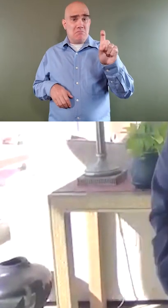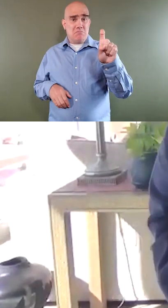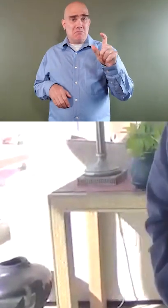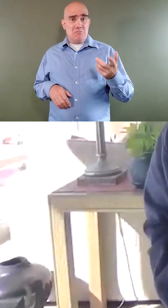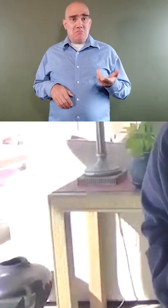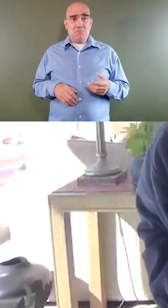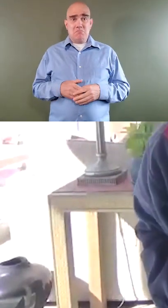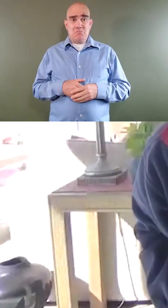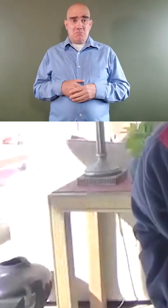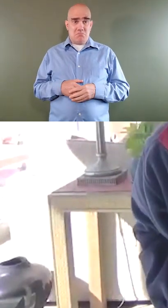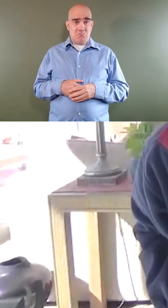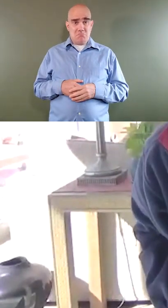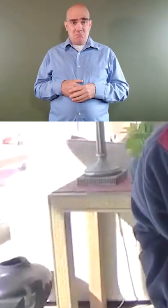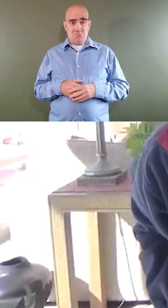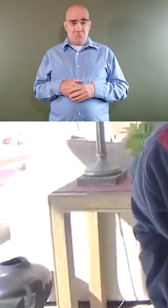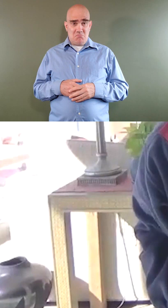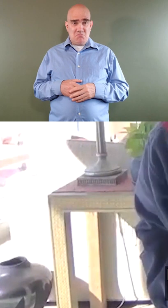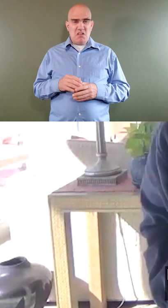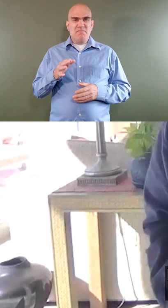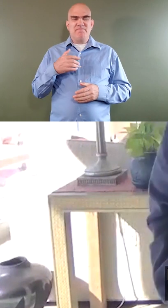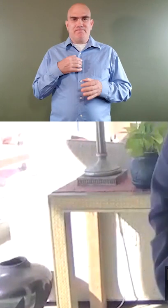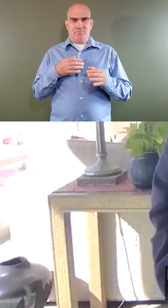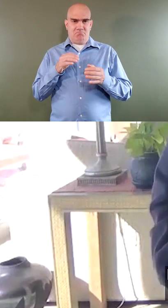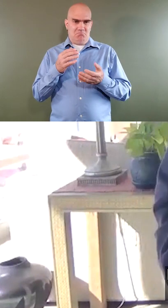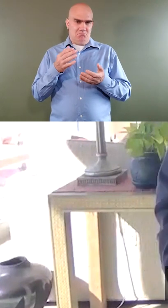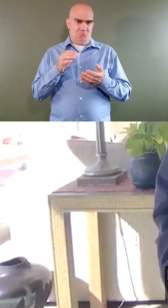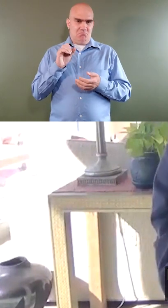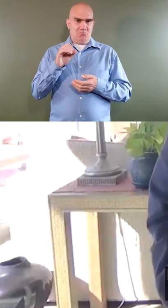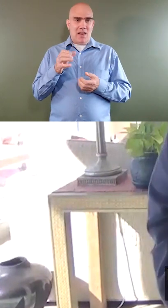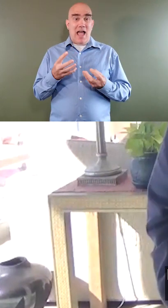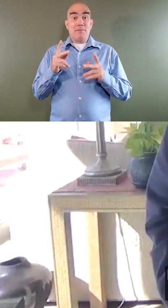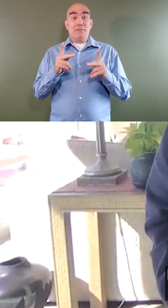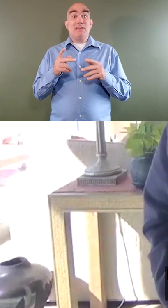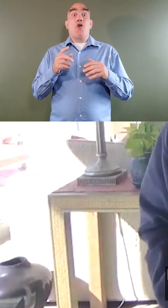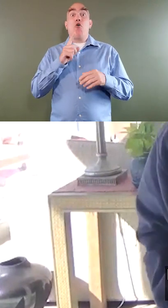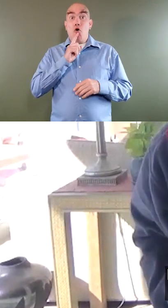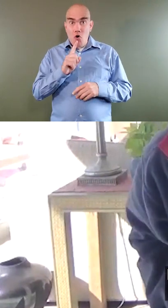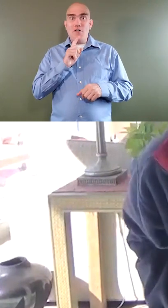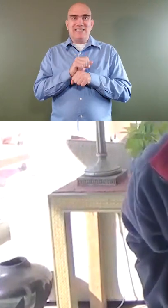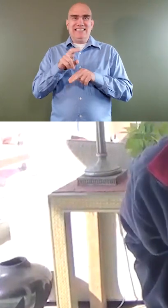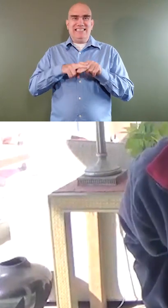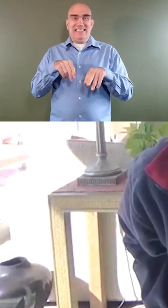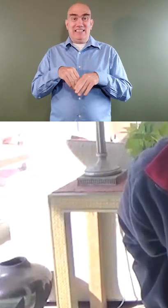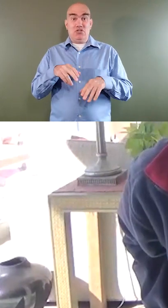armrests? Let me put it this way. How many people are sitting in chairs with armrests?